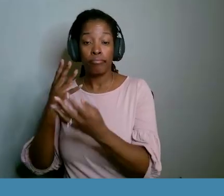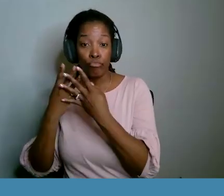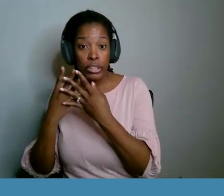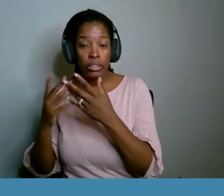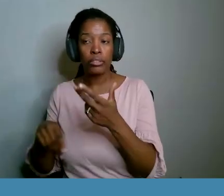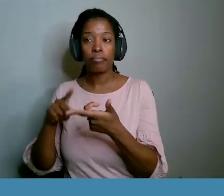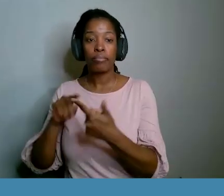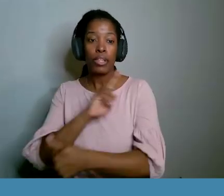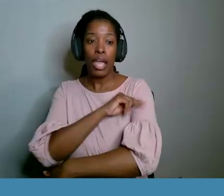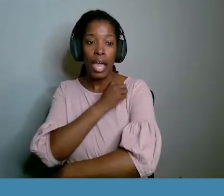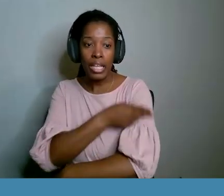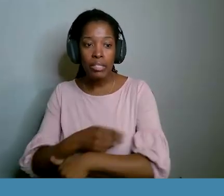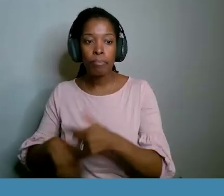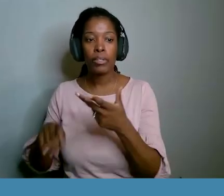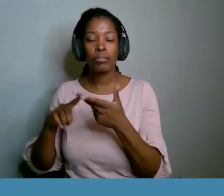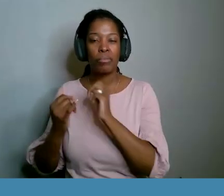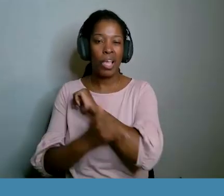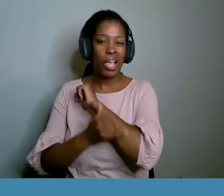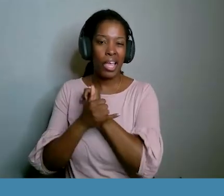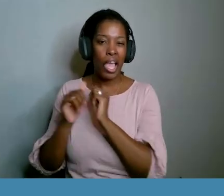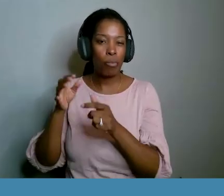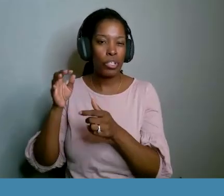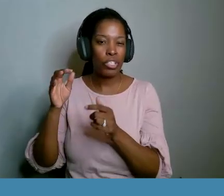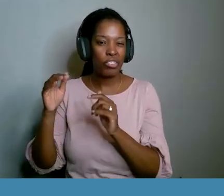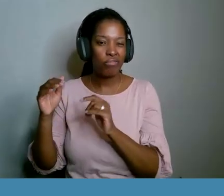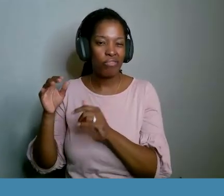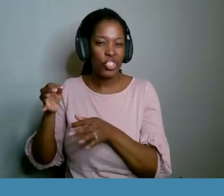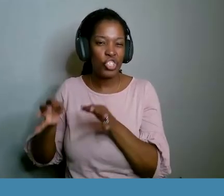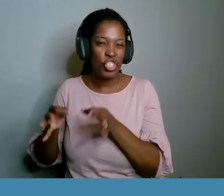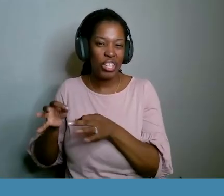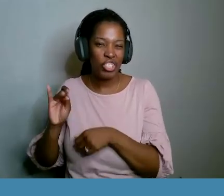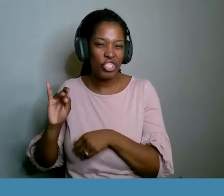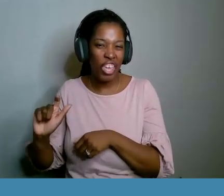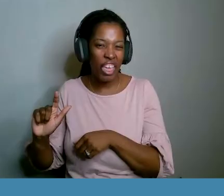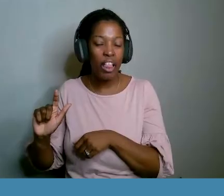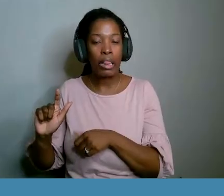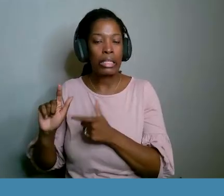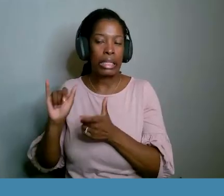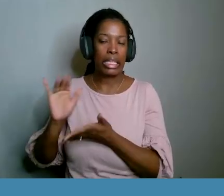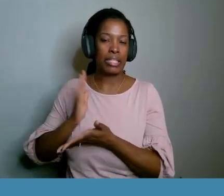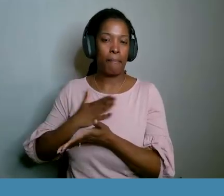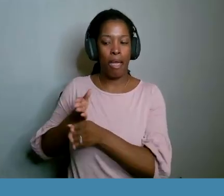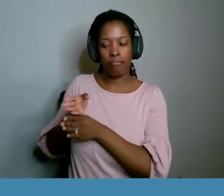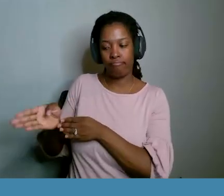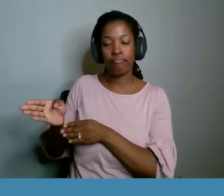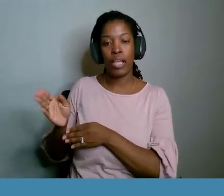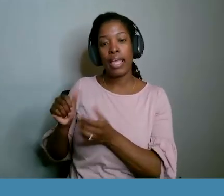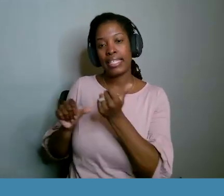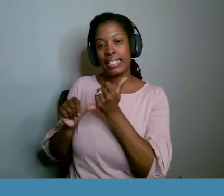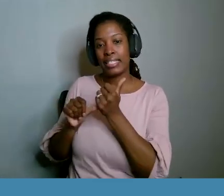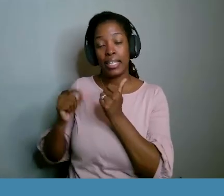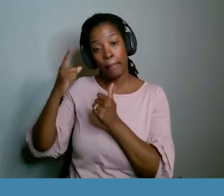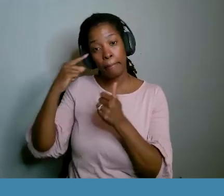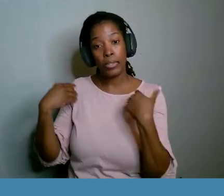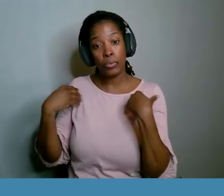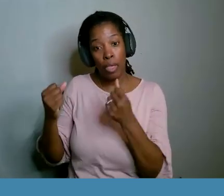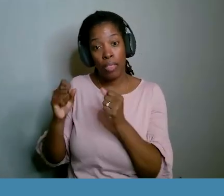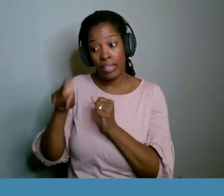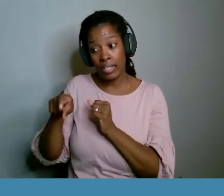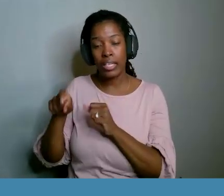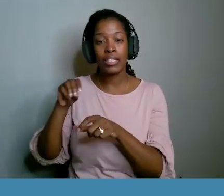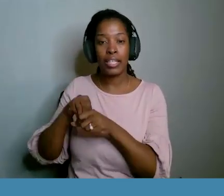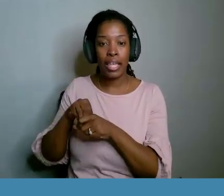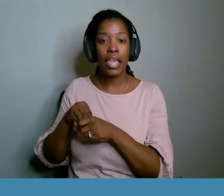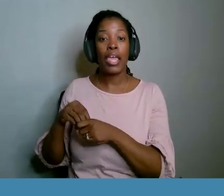county jails, so on and so forth. So that's kind of my niche, is assisting our clients with mental illness in inpatient settings and in